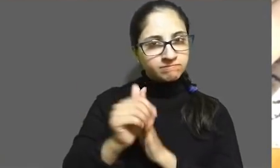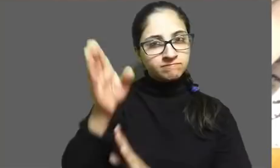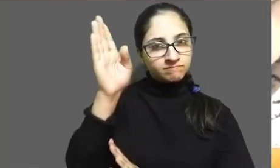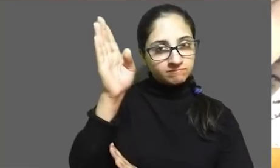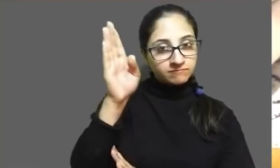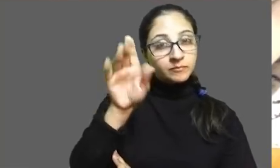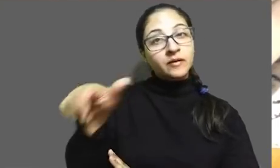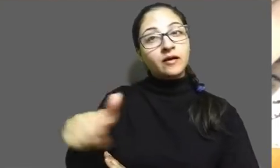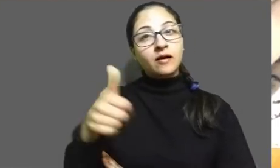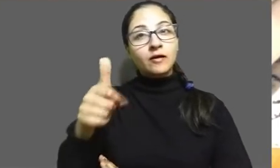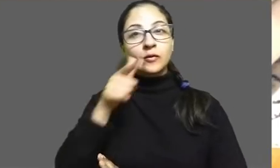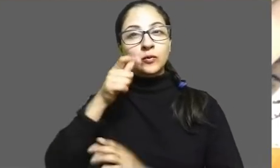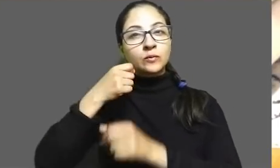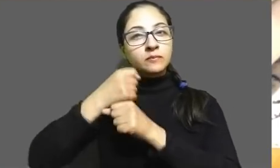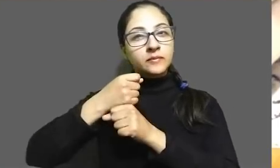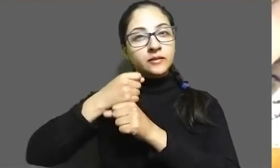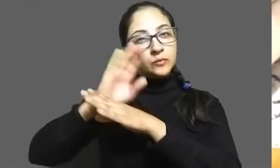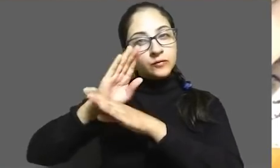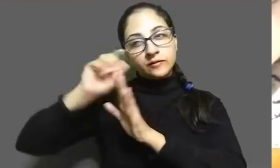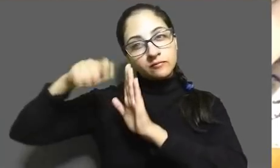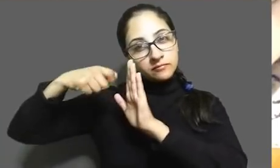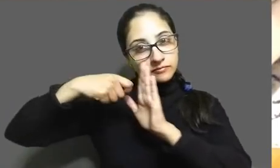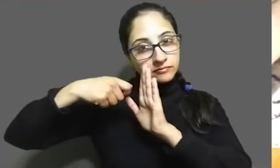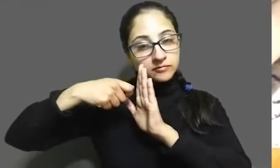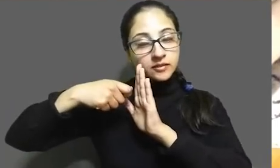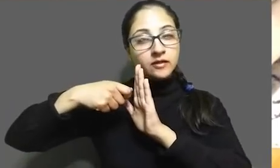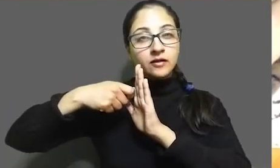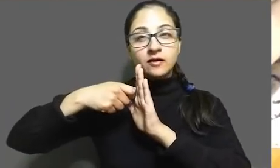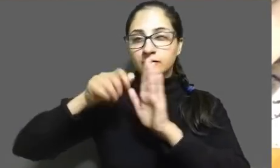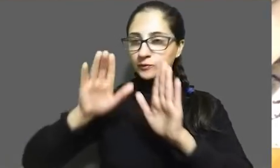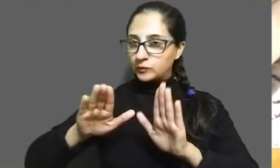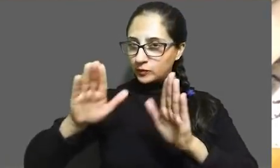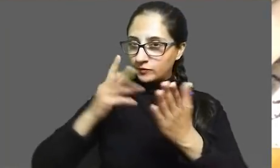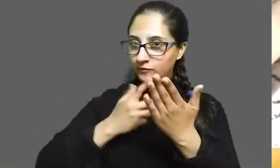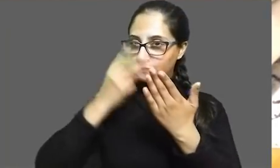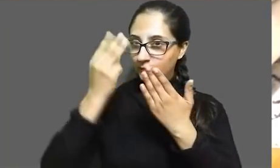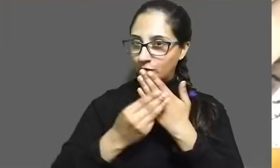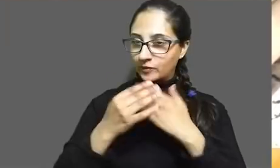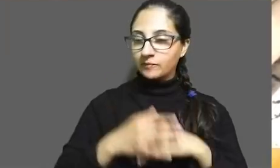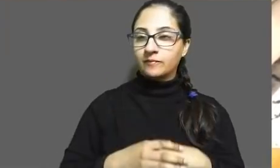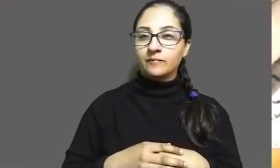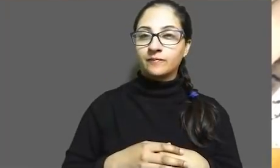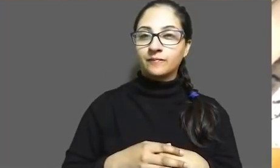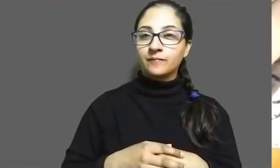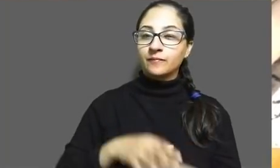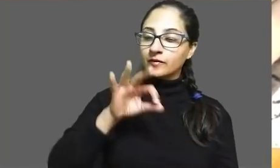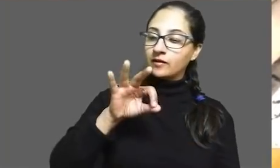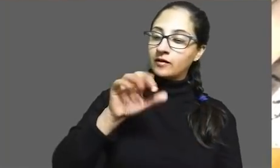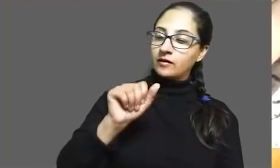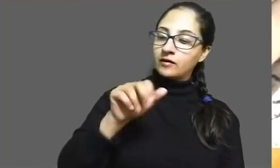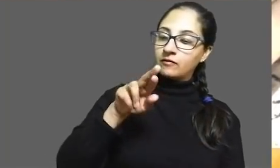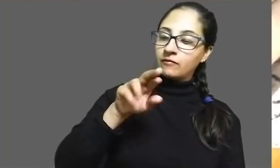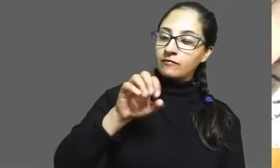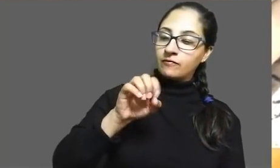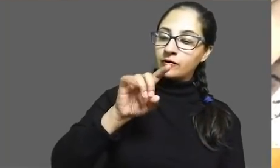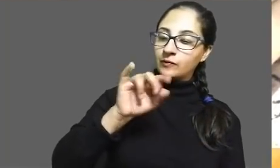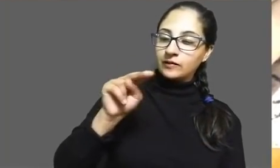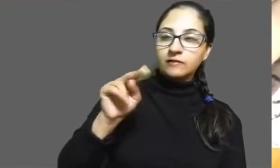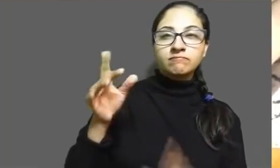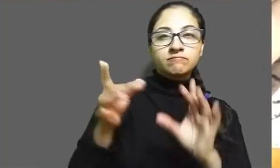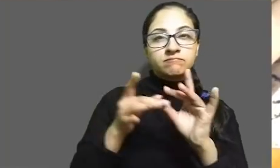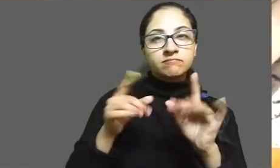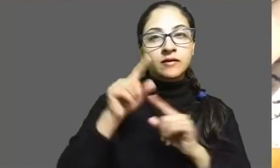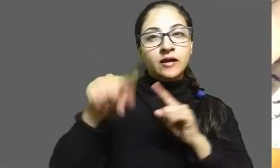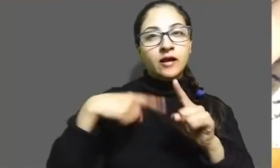from our Jamaat. As I listened to Farooddin talk about filming around the world, I just wanted to hop on a